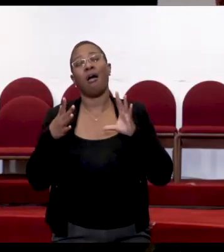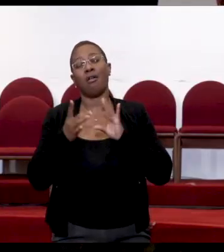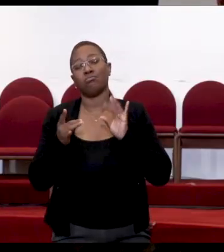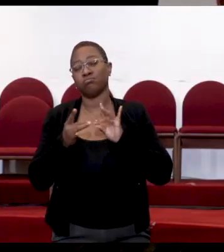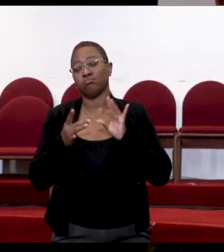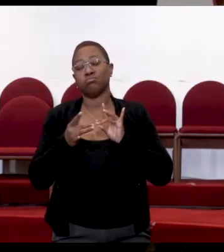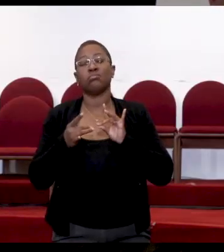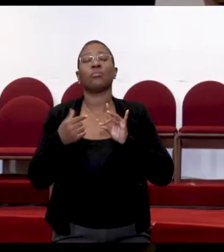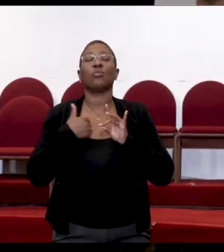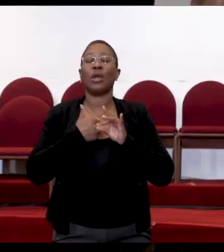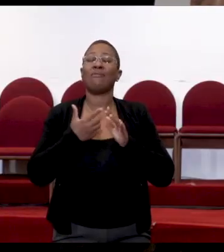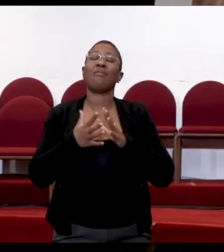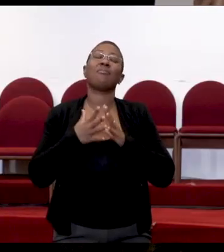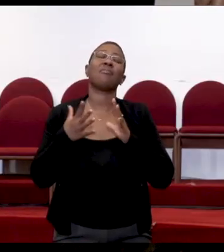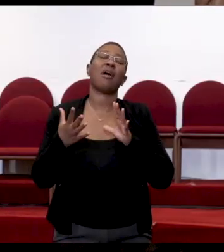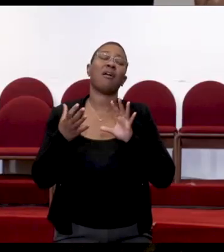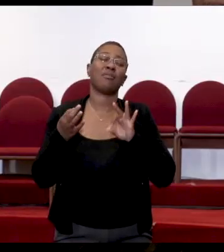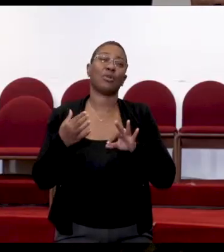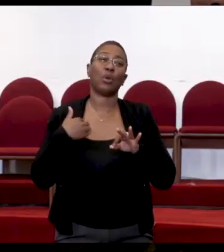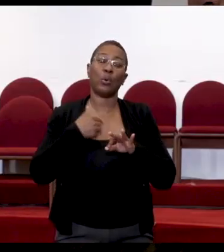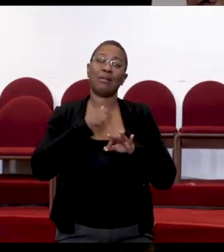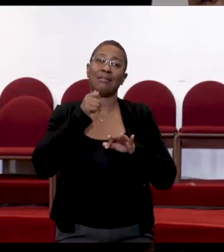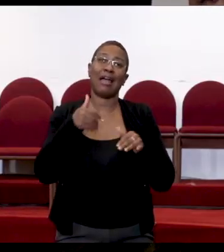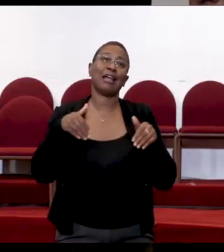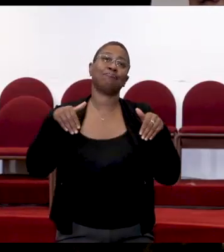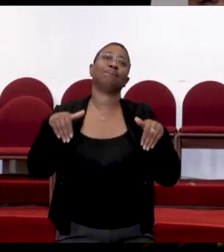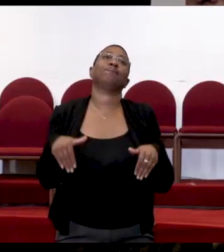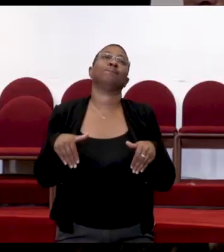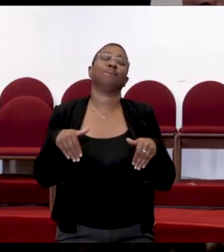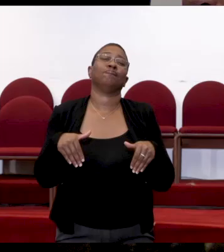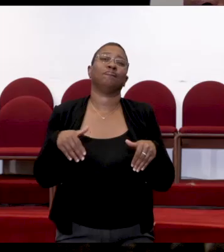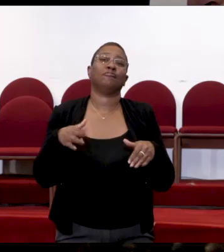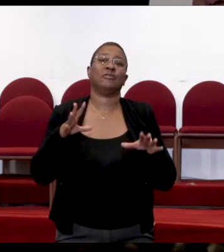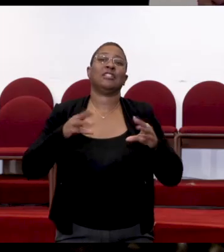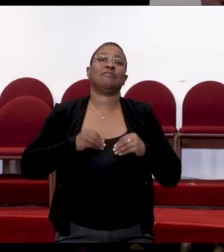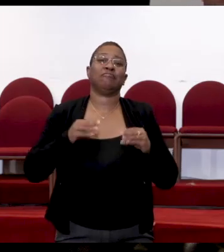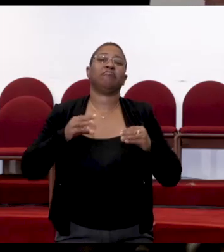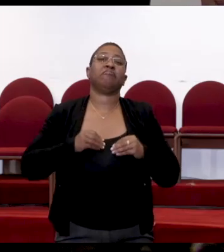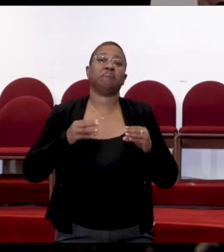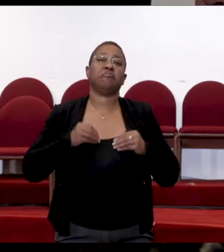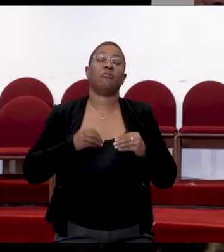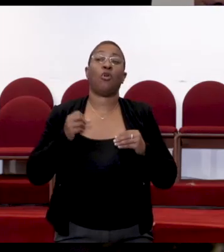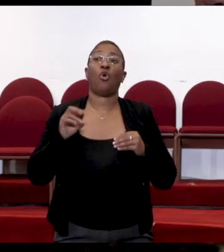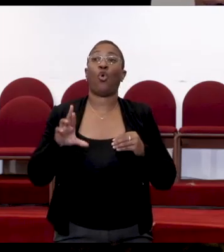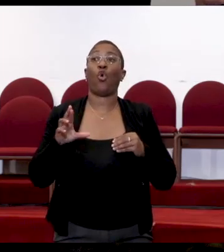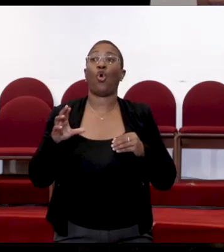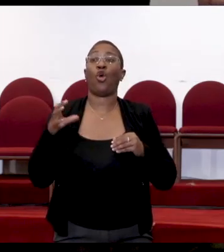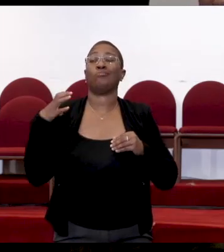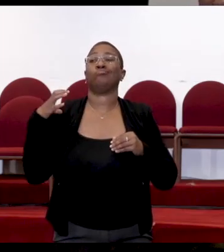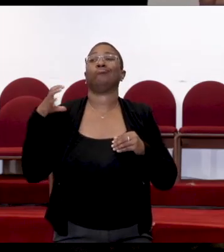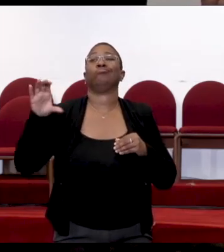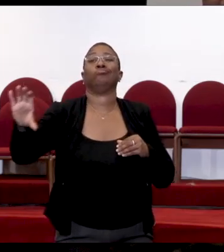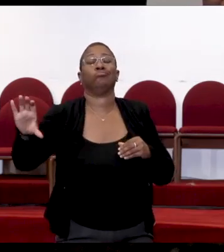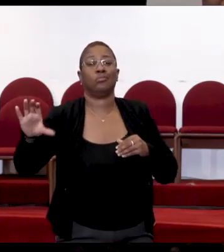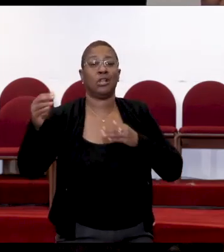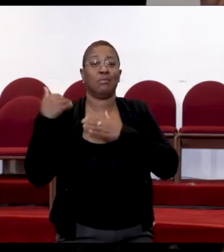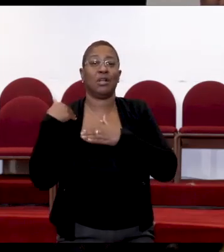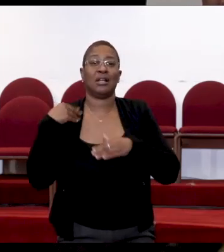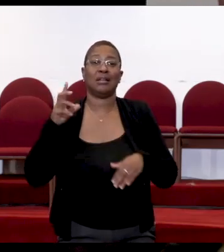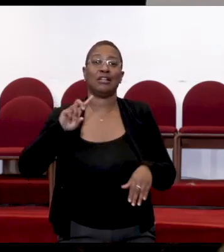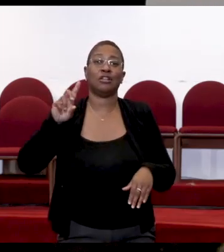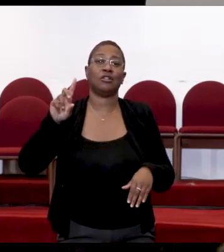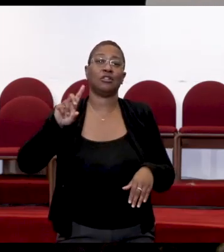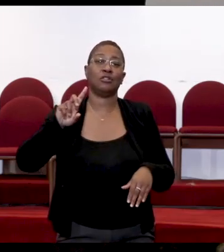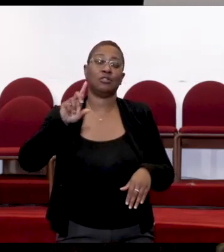feedback, and we're just not going to be sitting around taking punishment or putting a burden on the police to clean up the mess